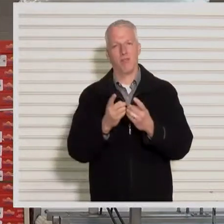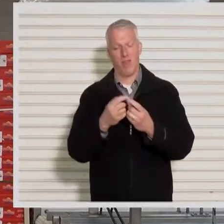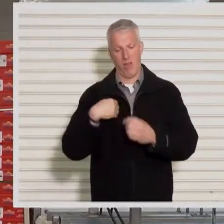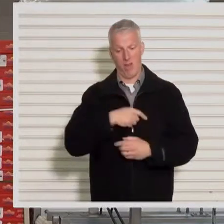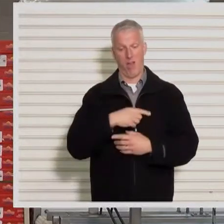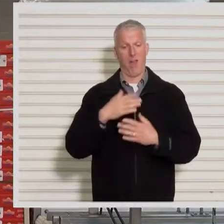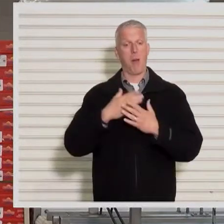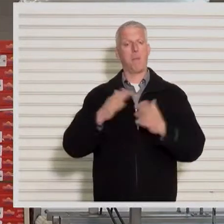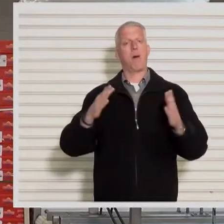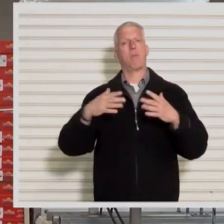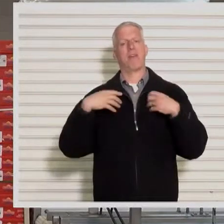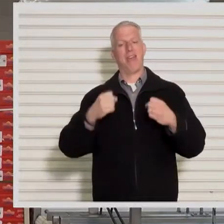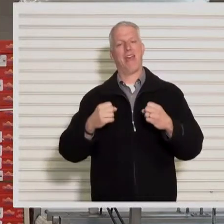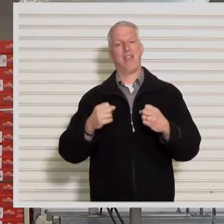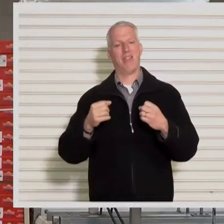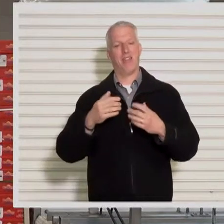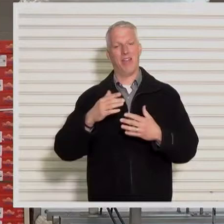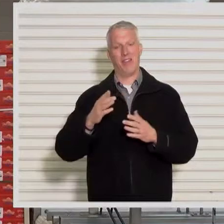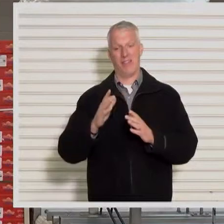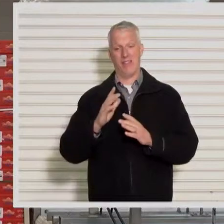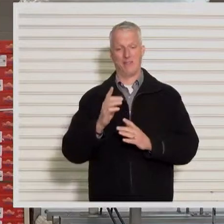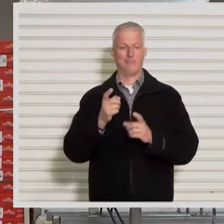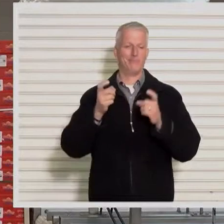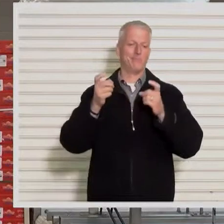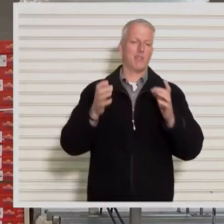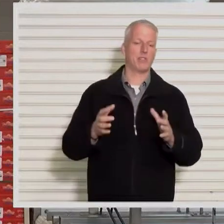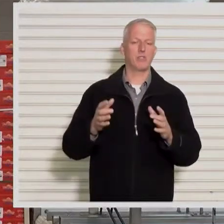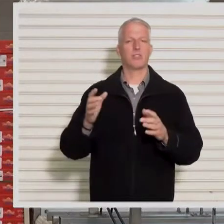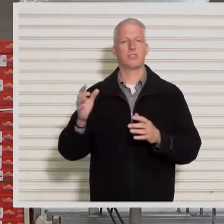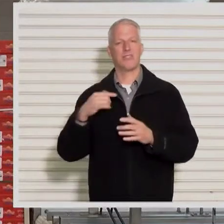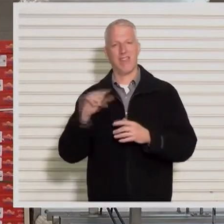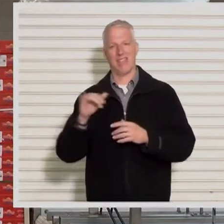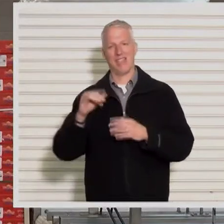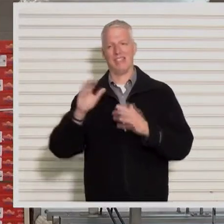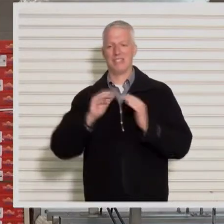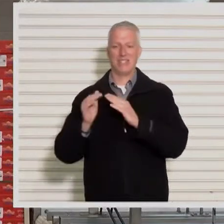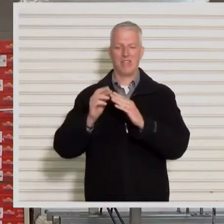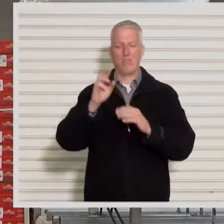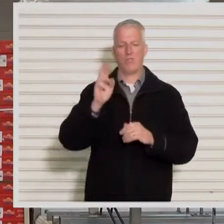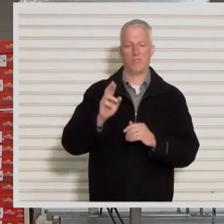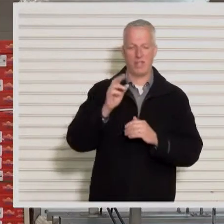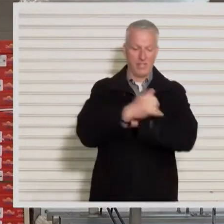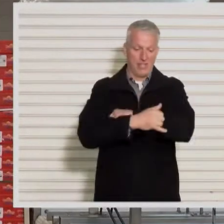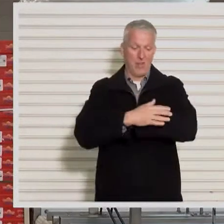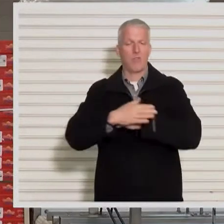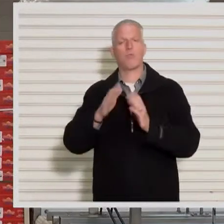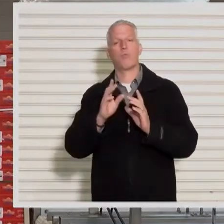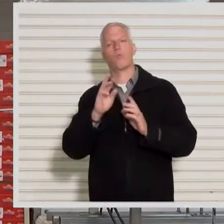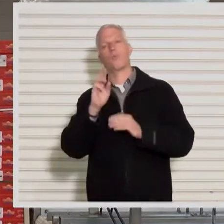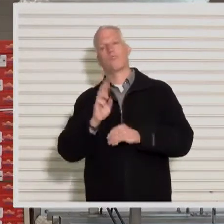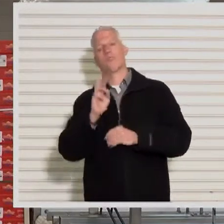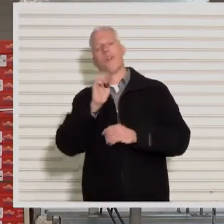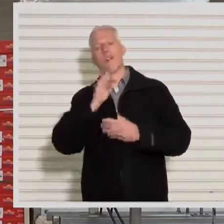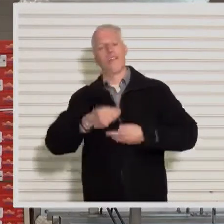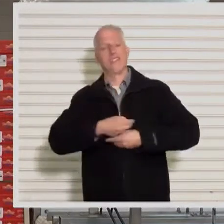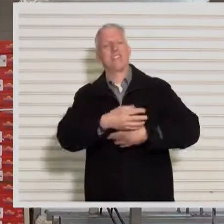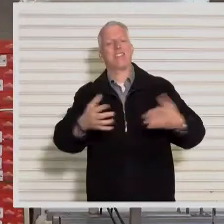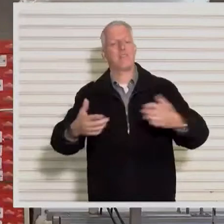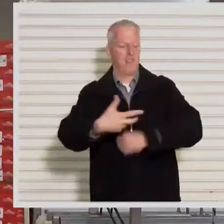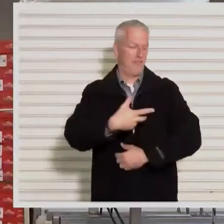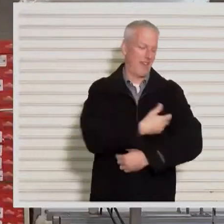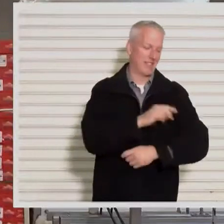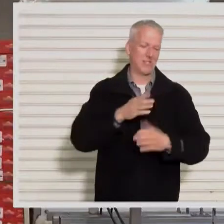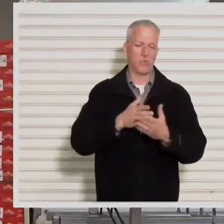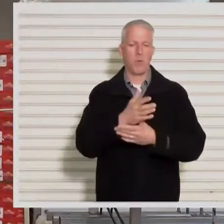officials, such as the County of Riverside, the Desert Healthcare Agency, is delivering the vaccines through mobile